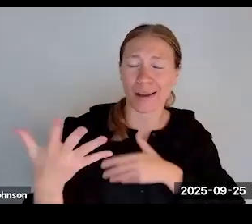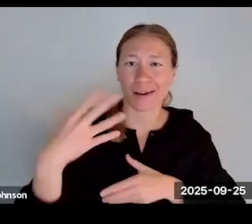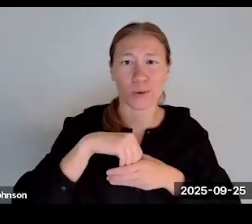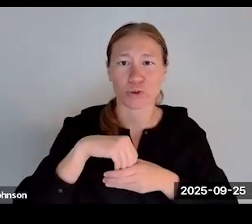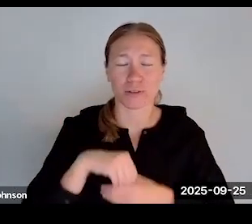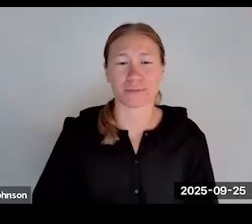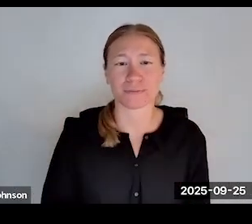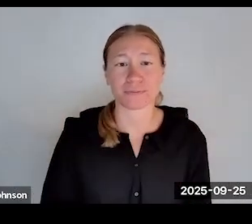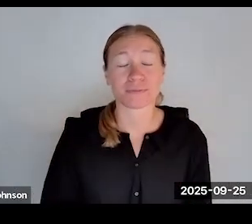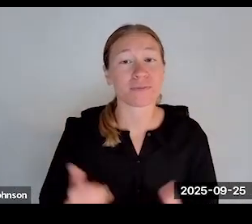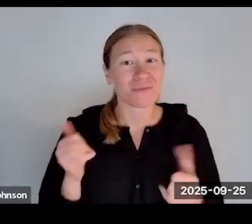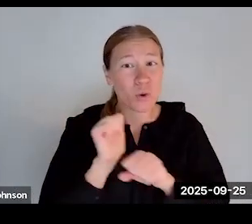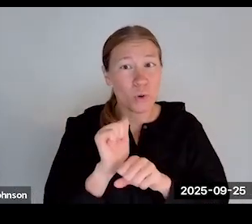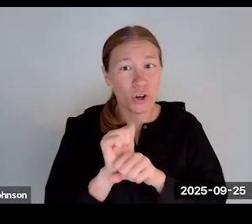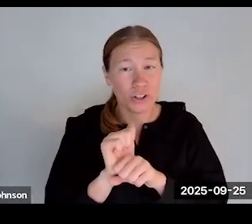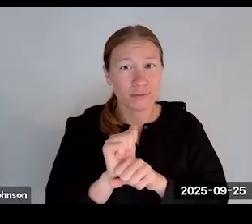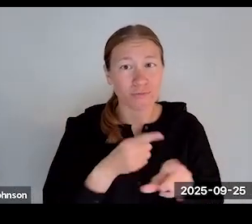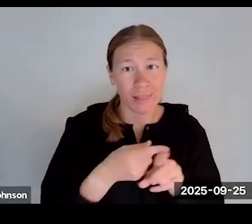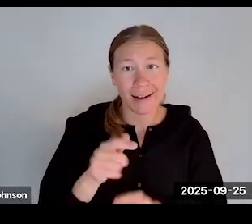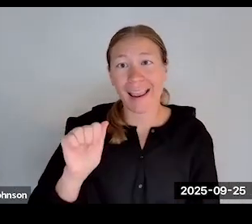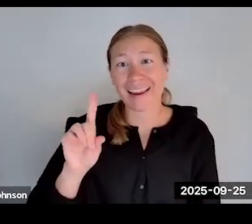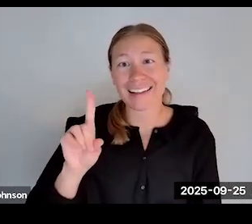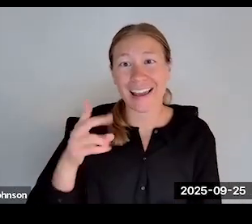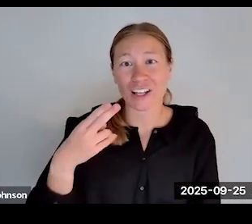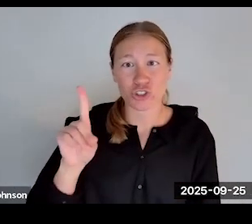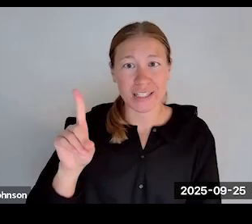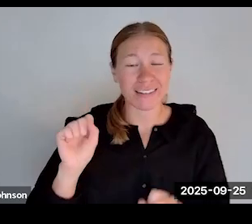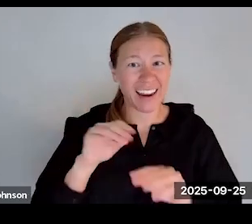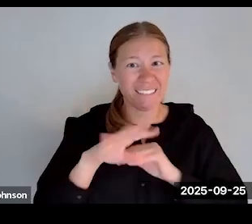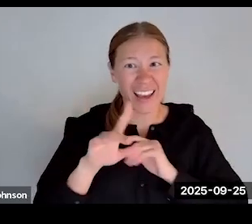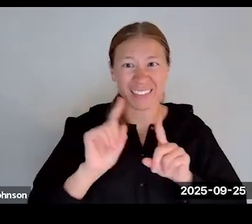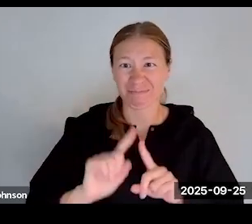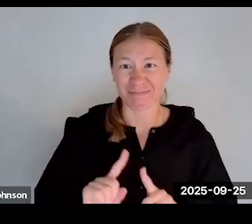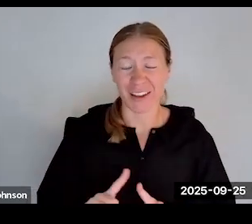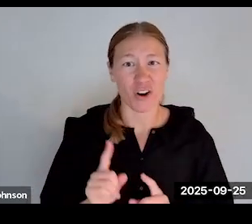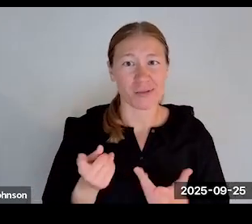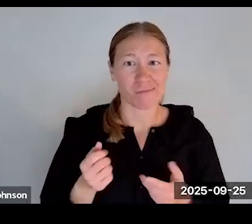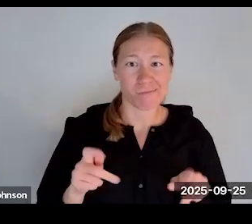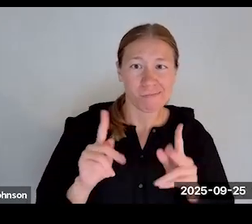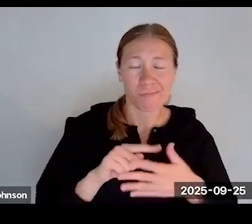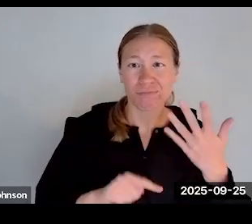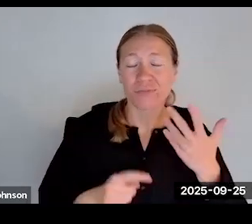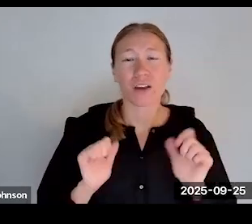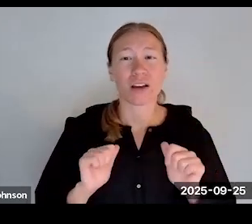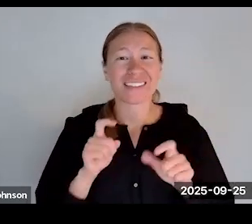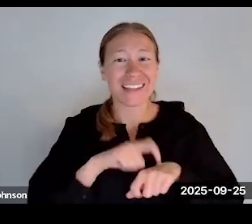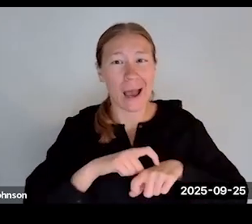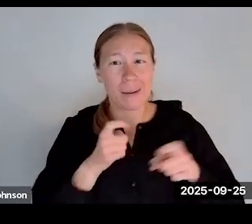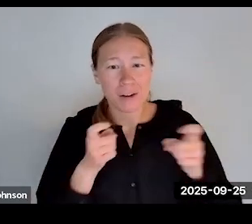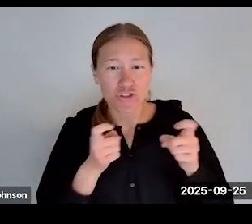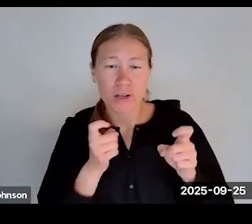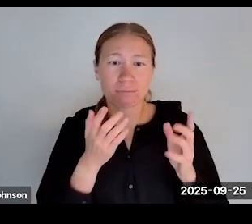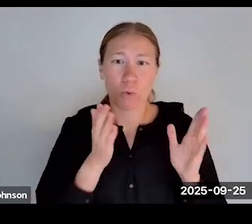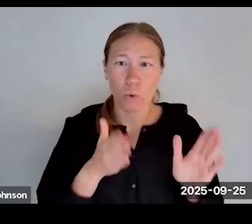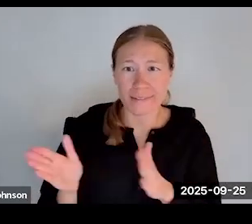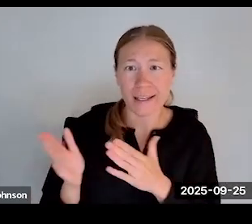So in the workplace, ADHD can show up in several ways. There can be challenges with time management, organization,